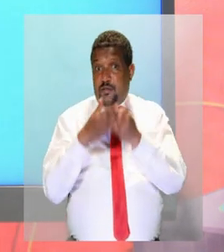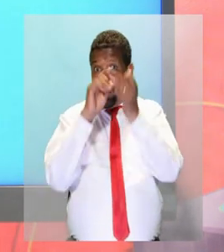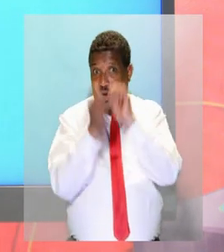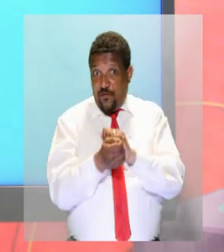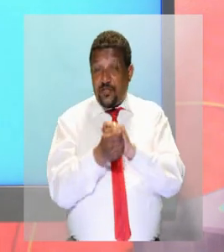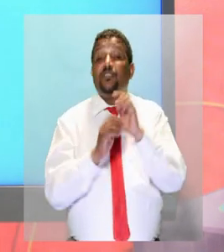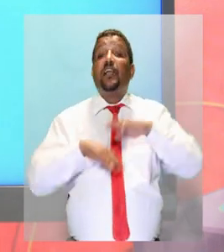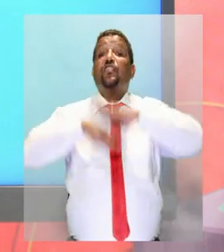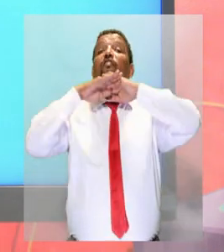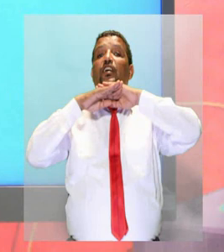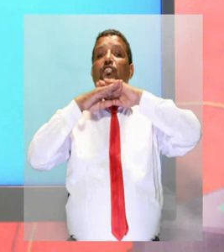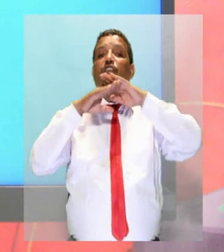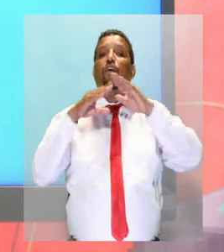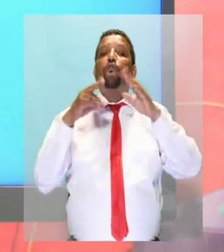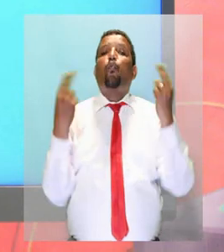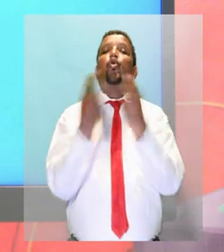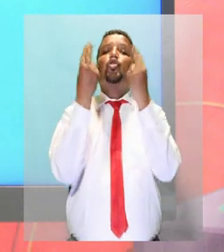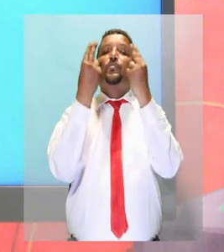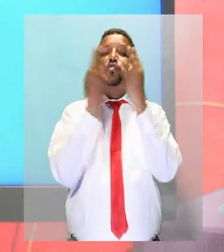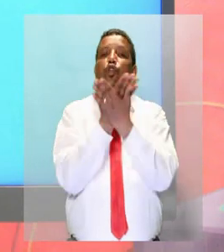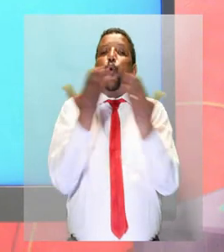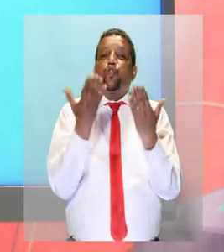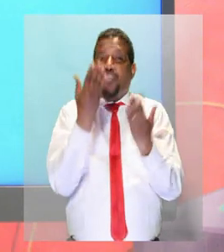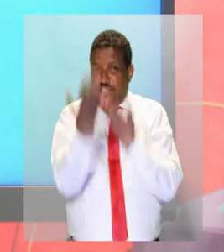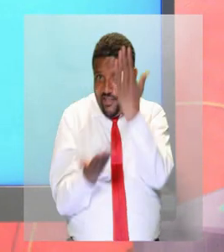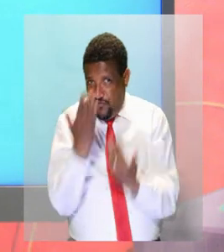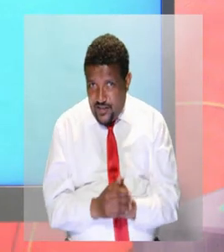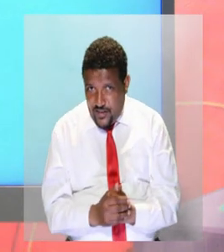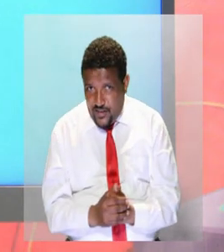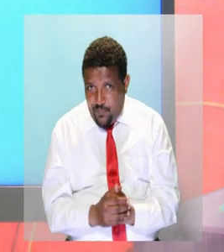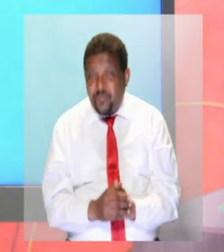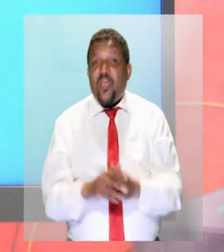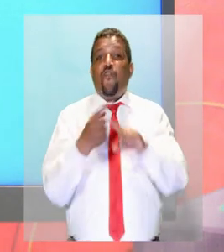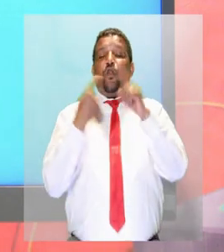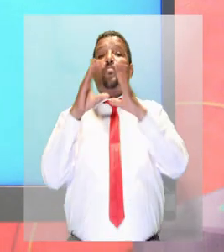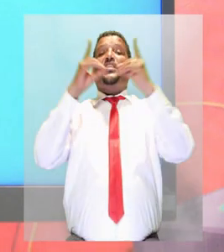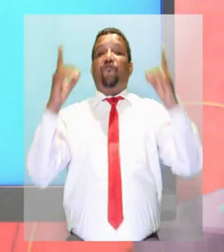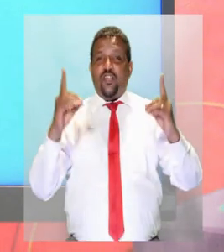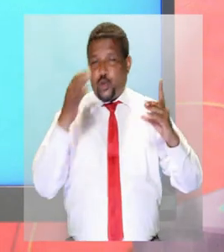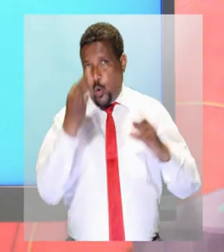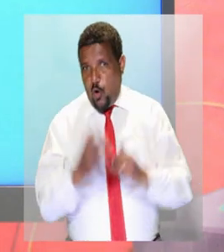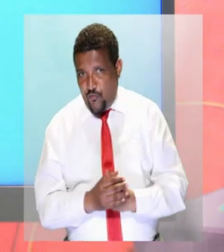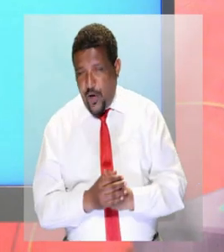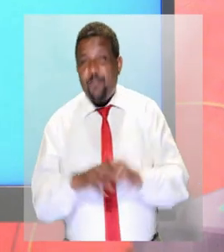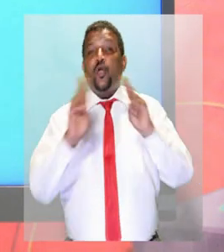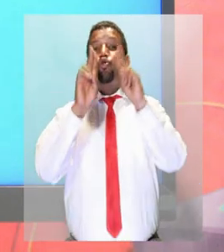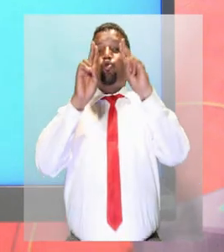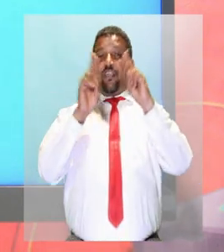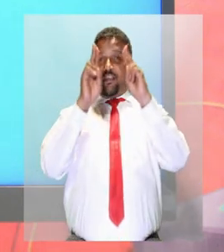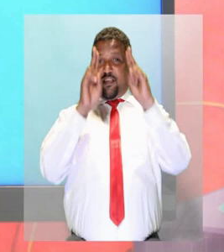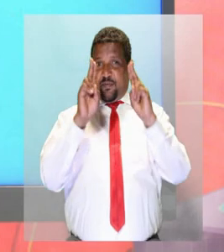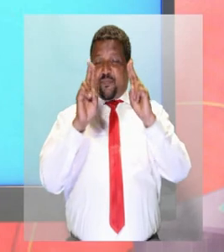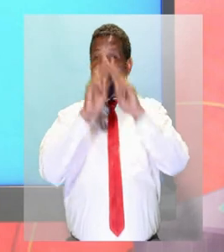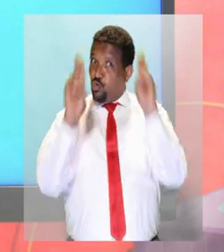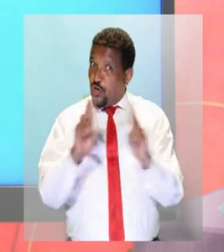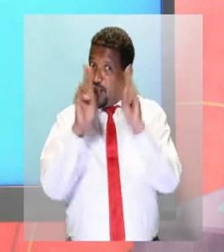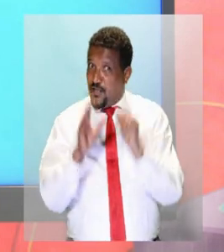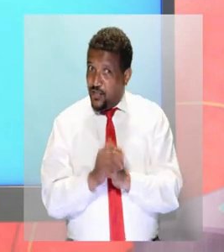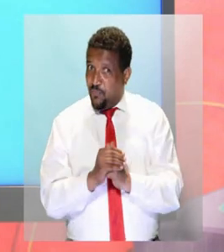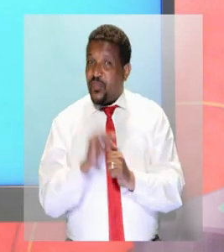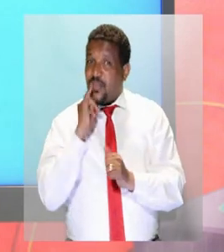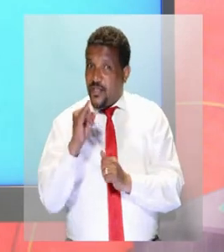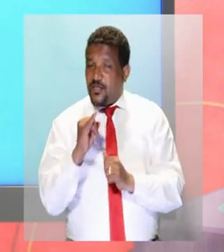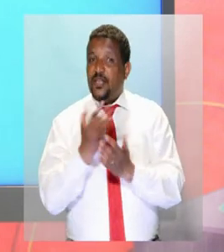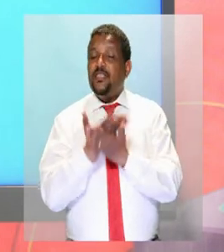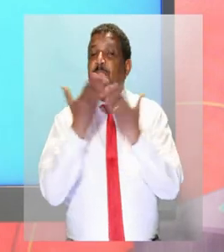from consumption of goods and services. From the definition of utility, utility